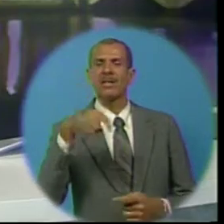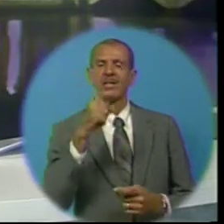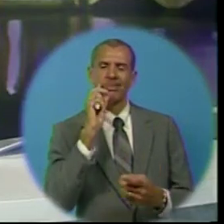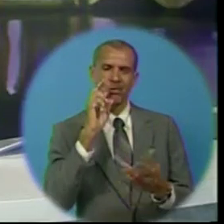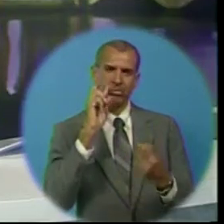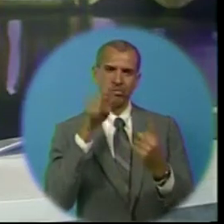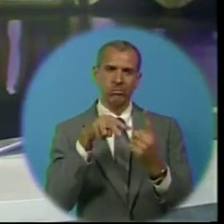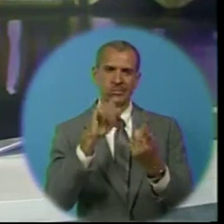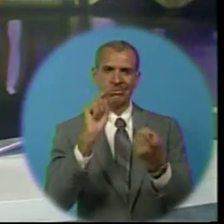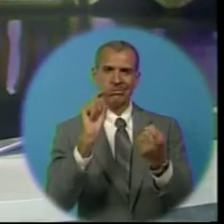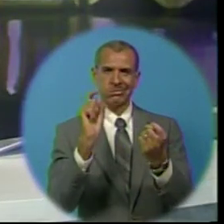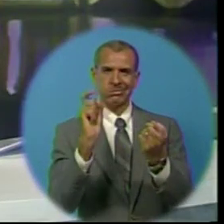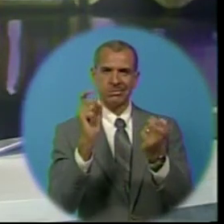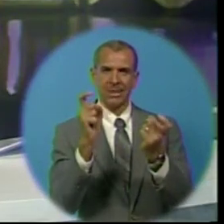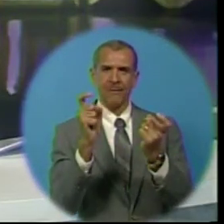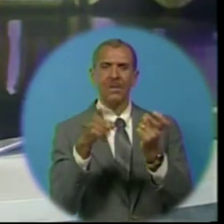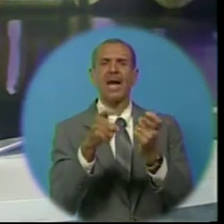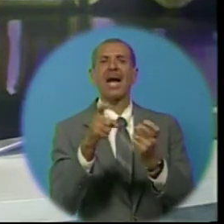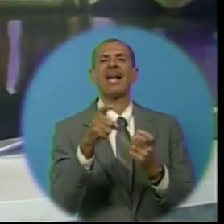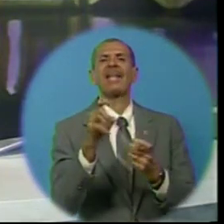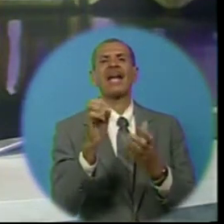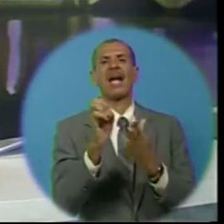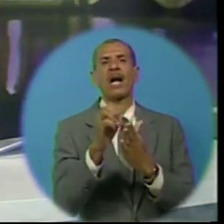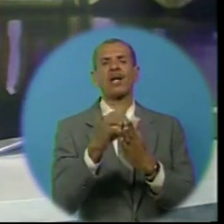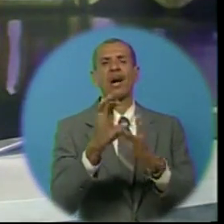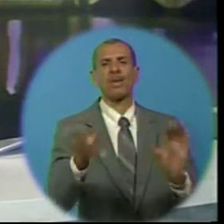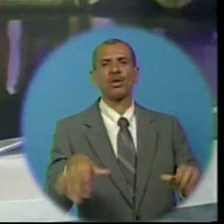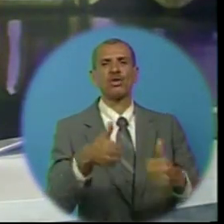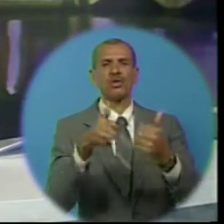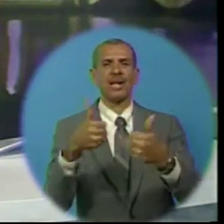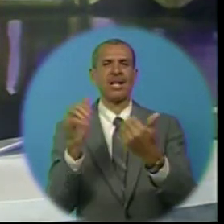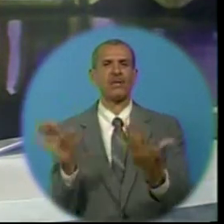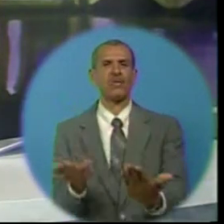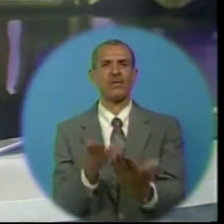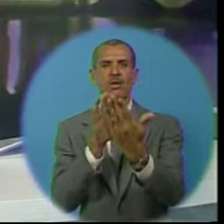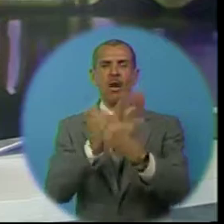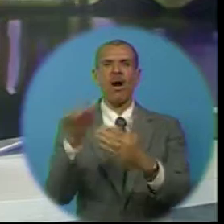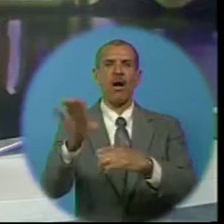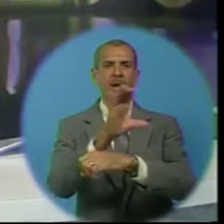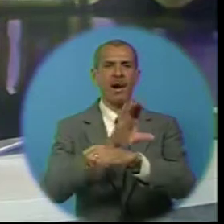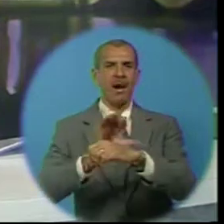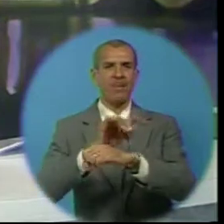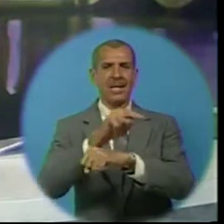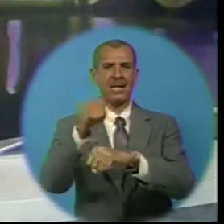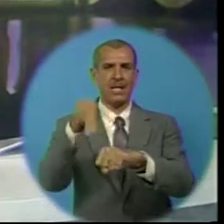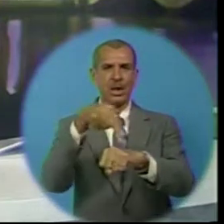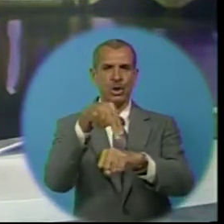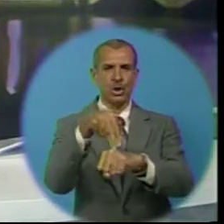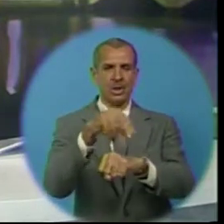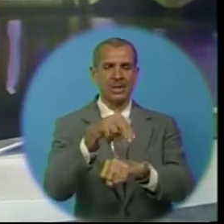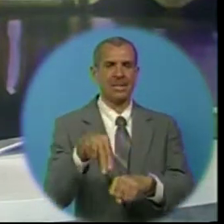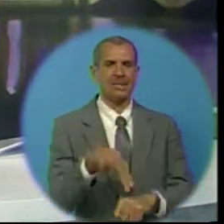looked at again in the context of the economic challenges facing all Caribbean nations.